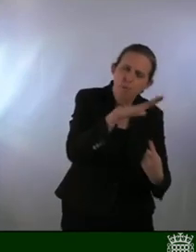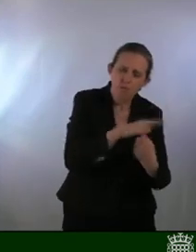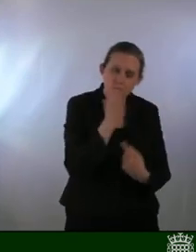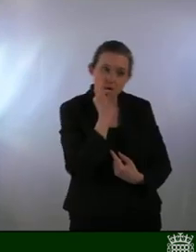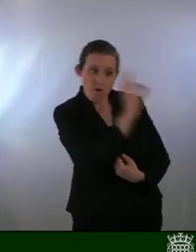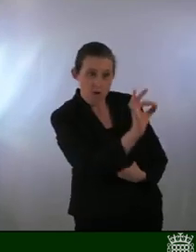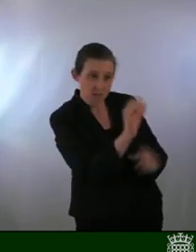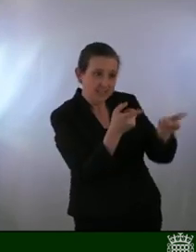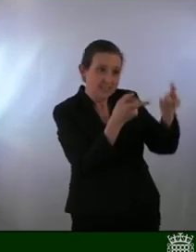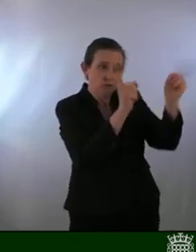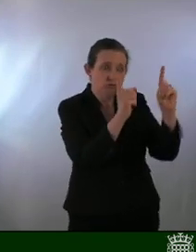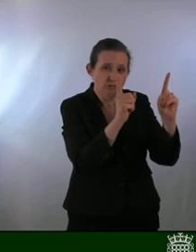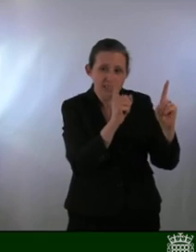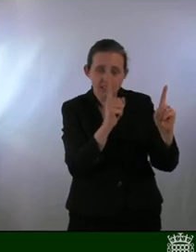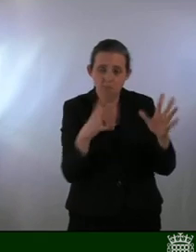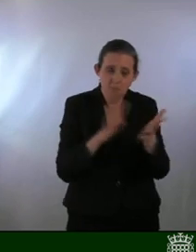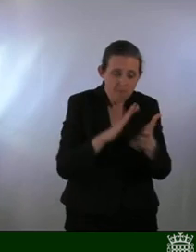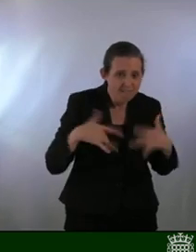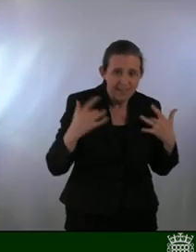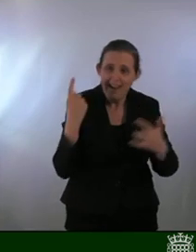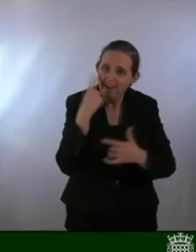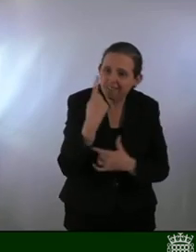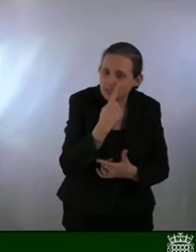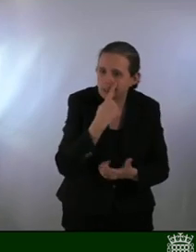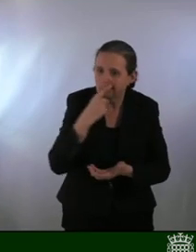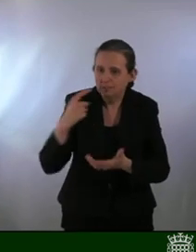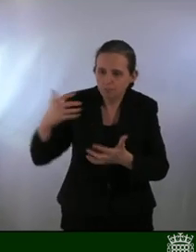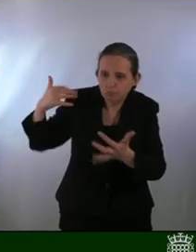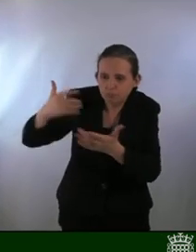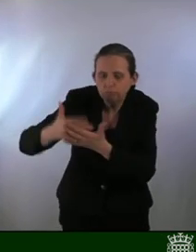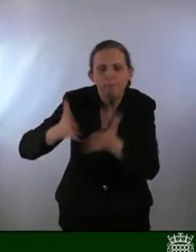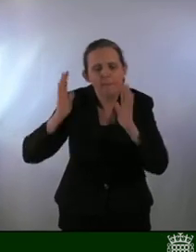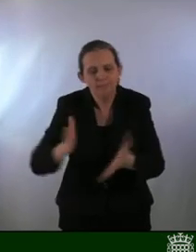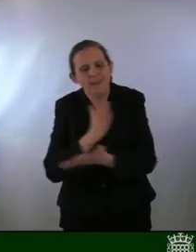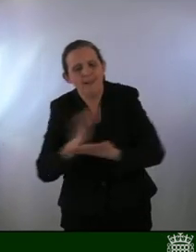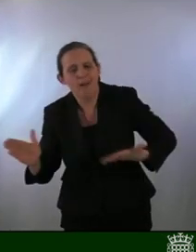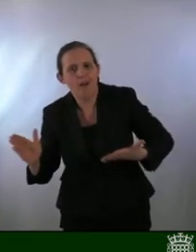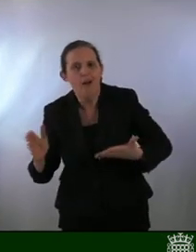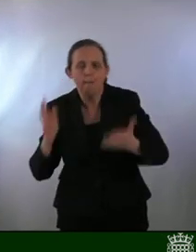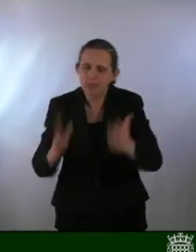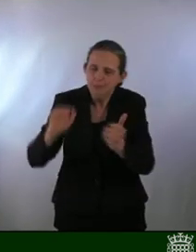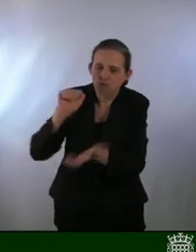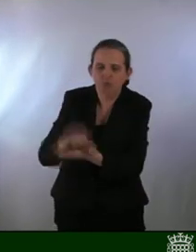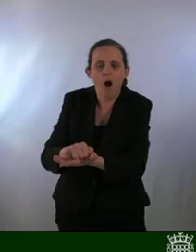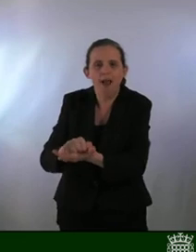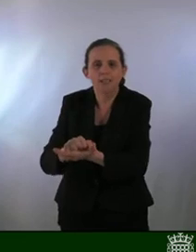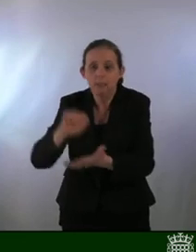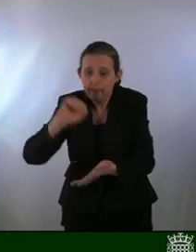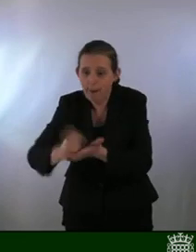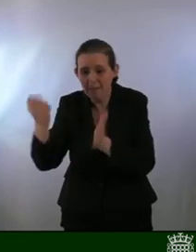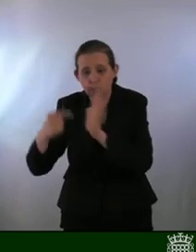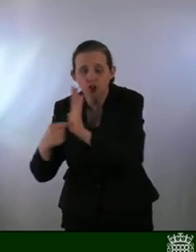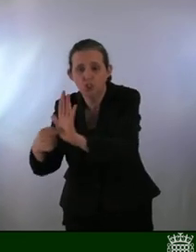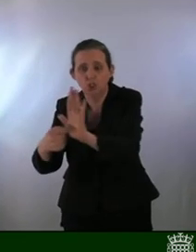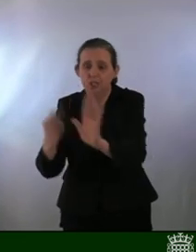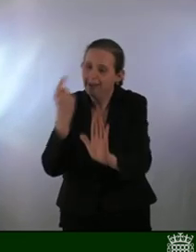agree that all the evidence informing the UK strategy must be transparent, the modelling published, and the evidence